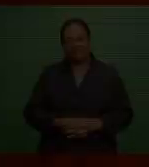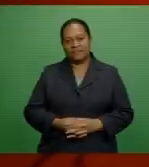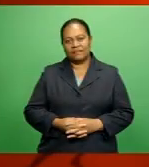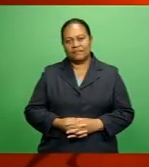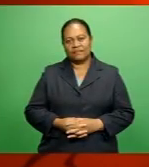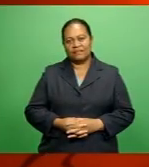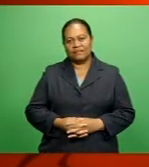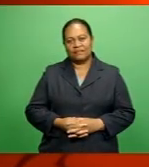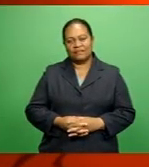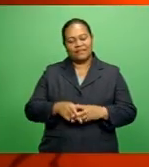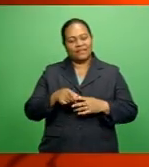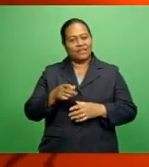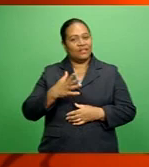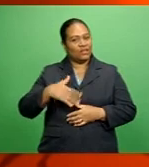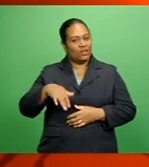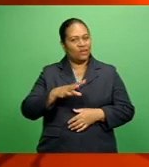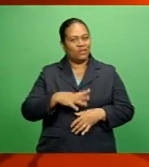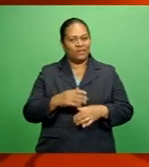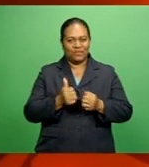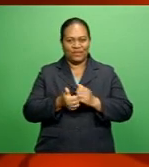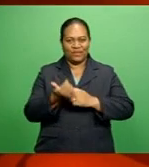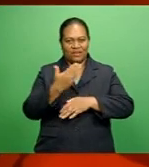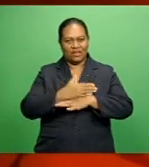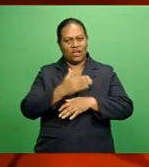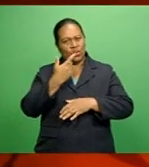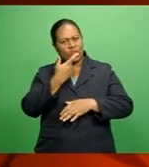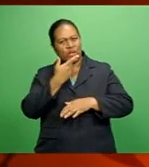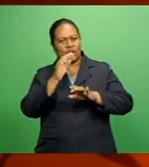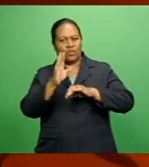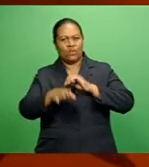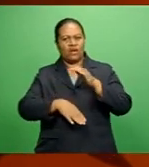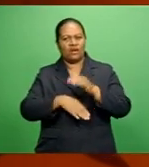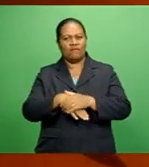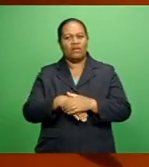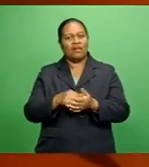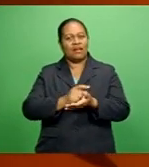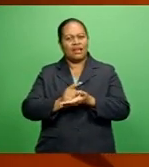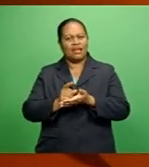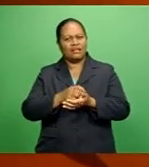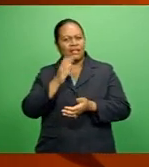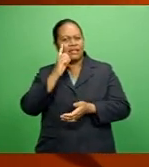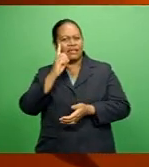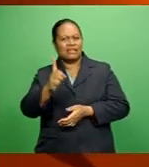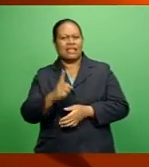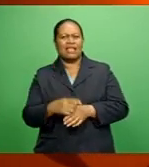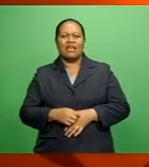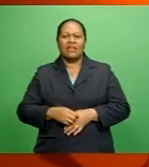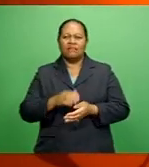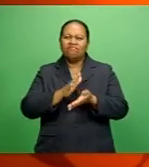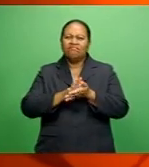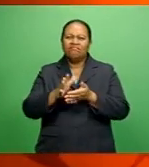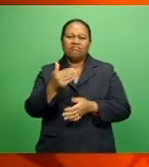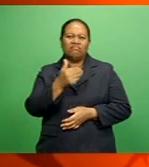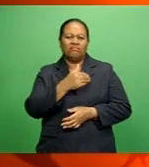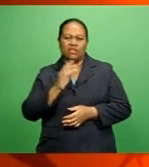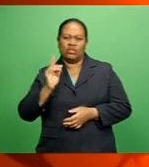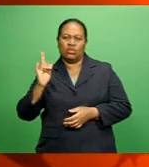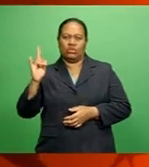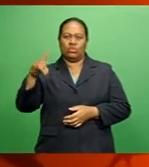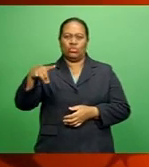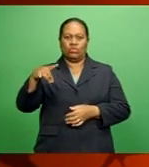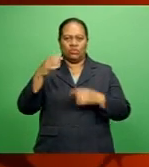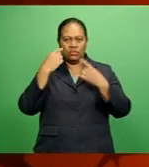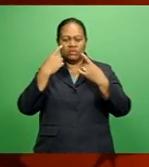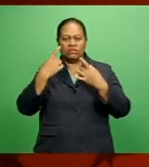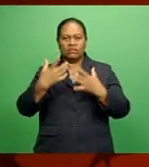Christchurch. That's it from Sports Tonight. In Weird and Wonderful later on, take a look at a Polish zoo's efforts to save the very rare